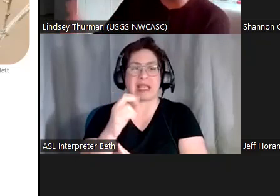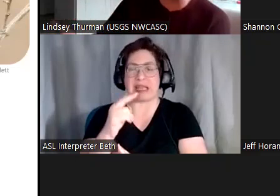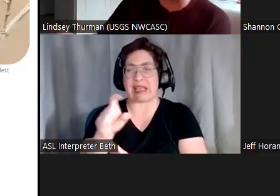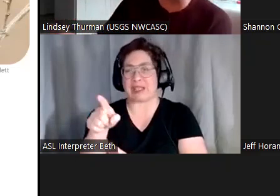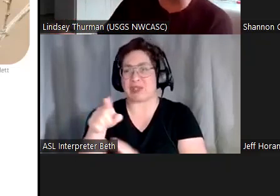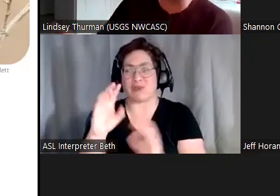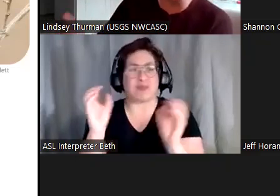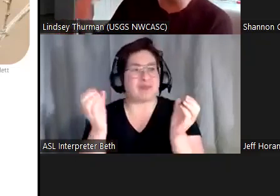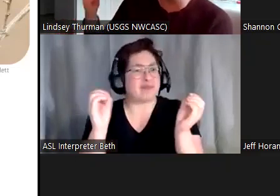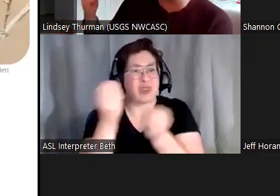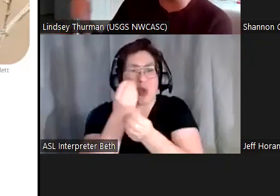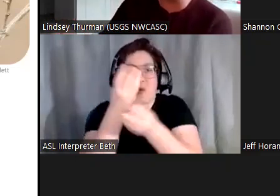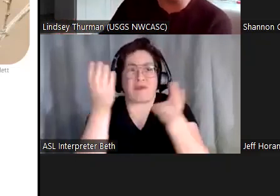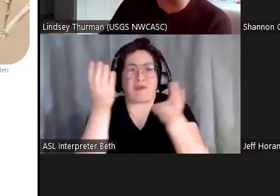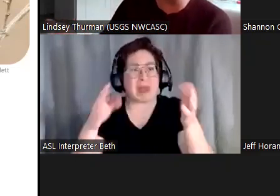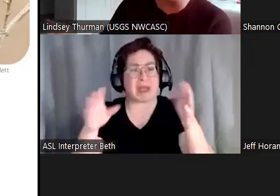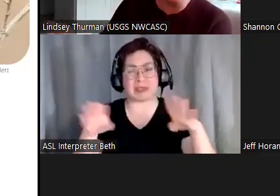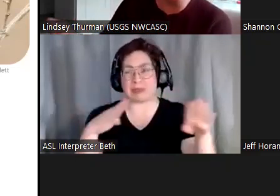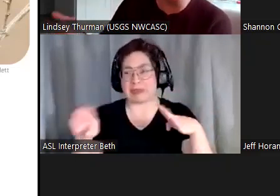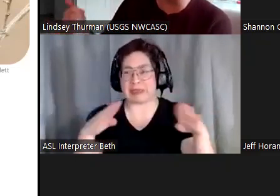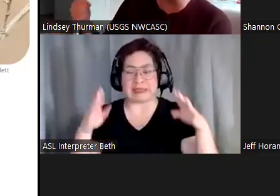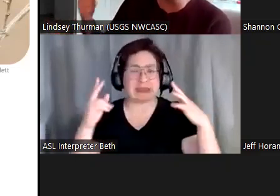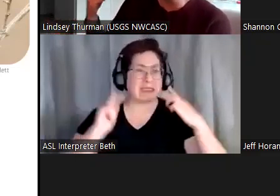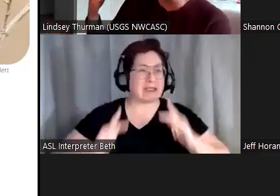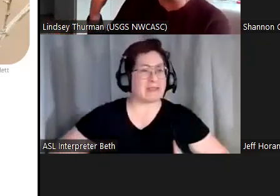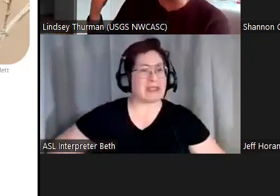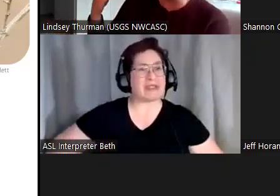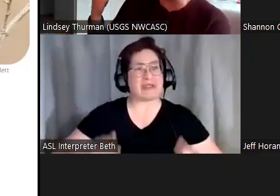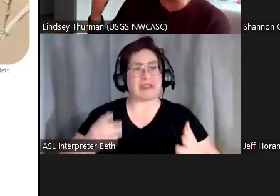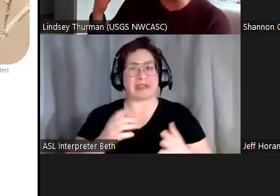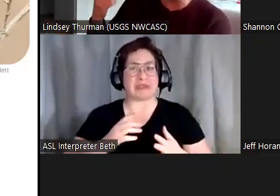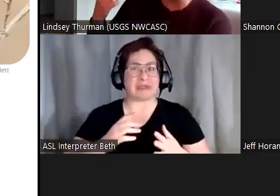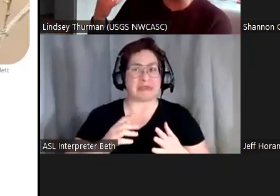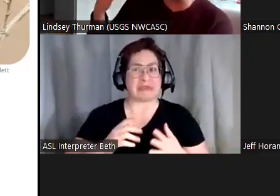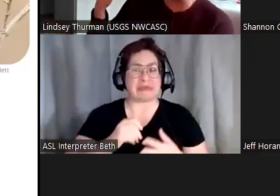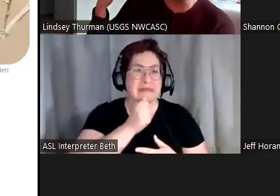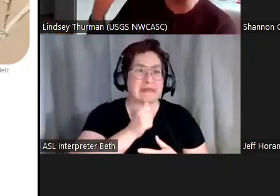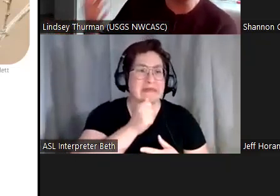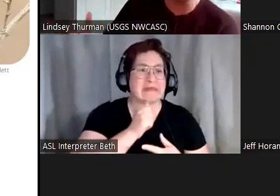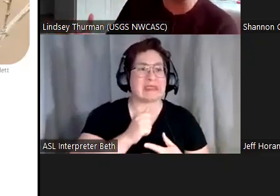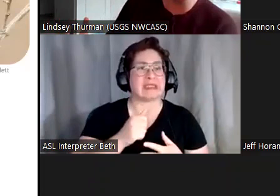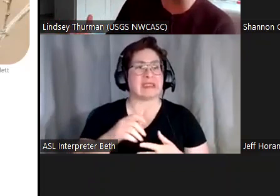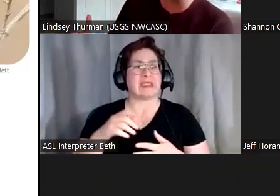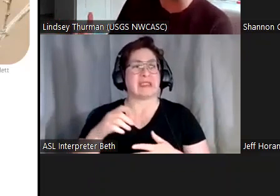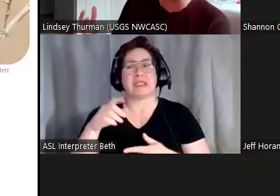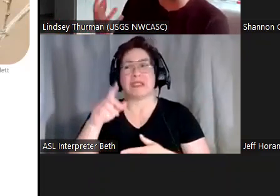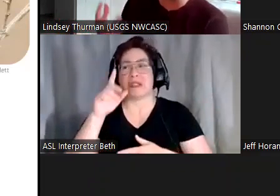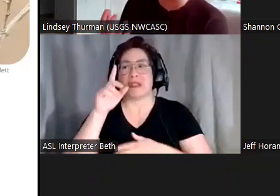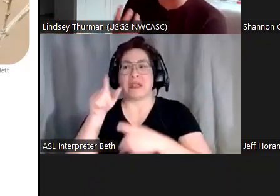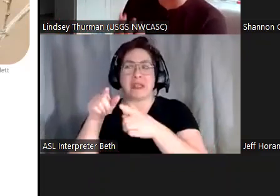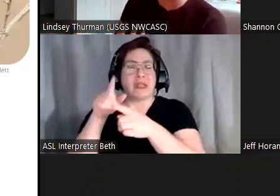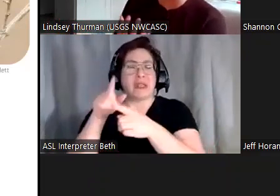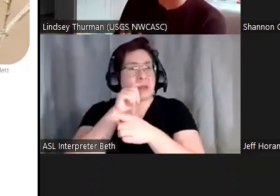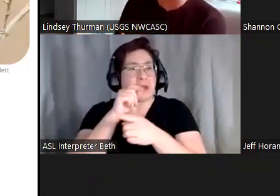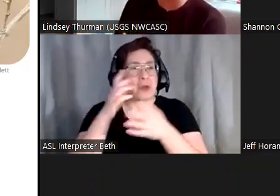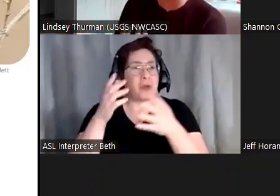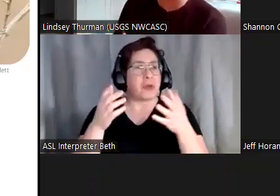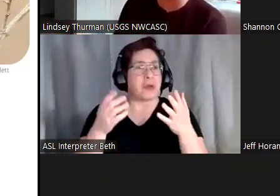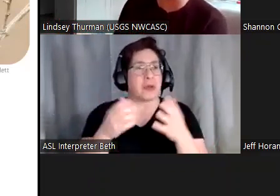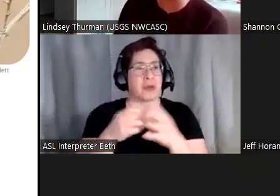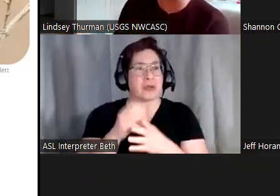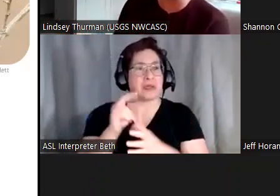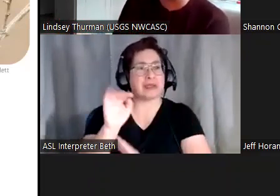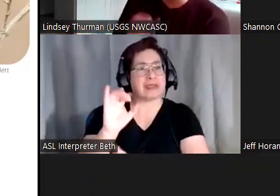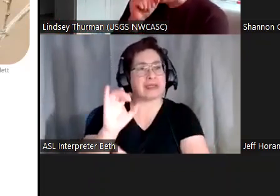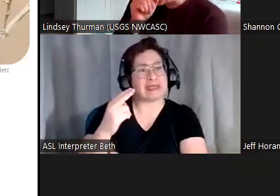their behavioral flexibility, their physiological tolerance, you know, the rufous hummingbird's climatic niche breadth. I mean, that is so critically